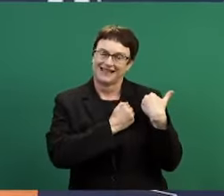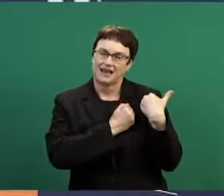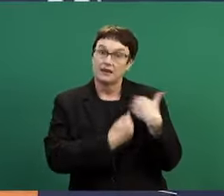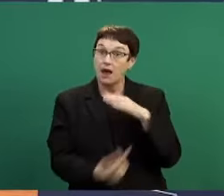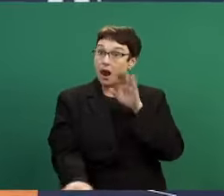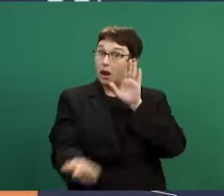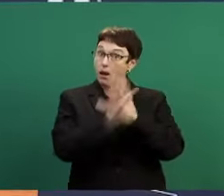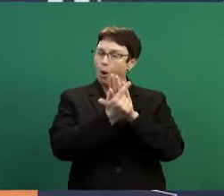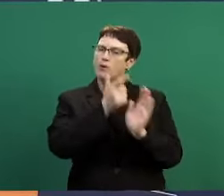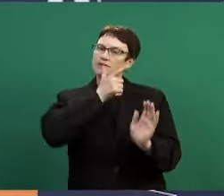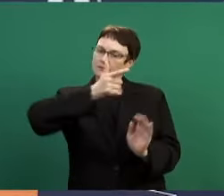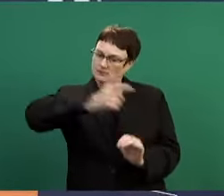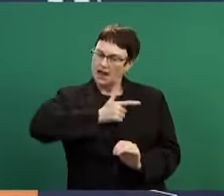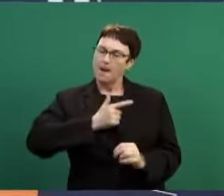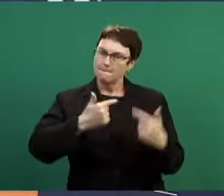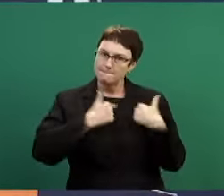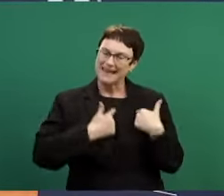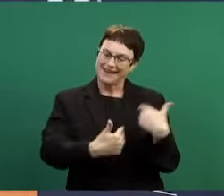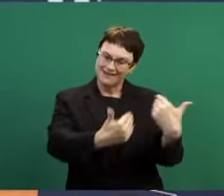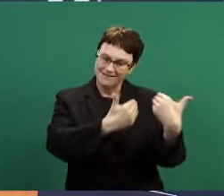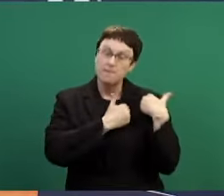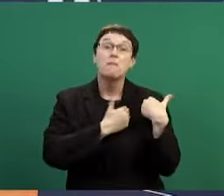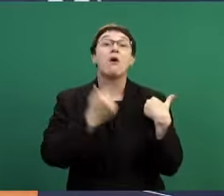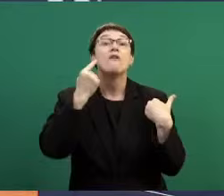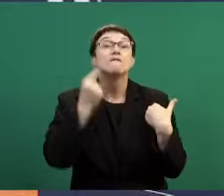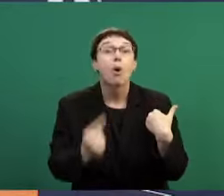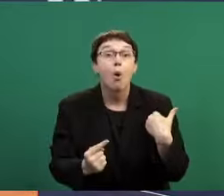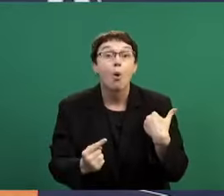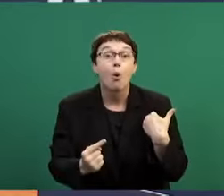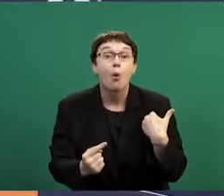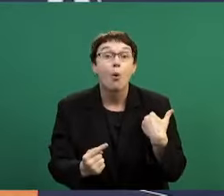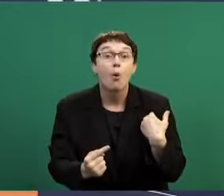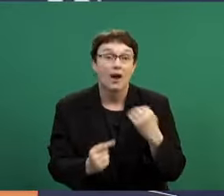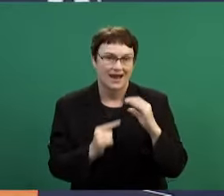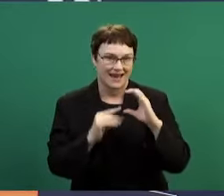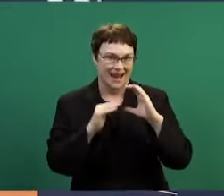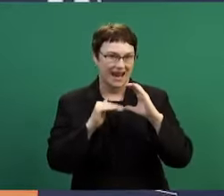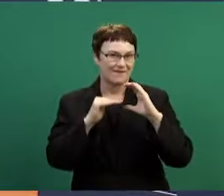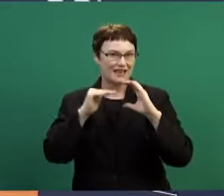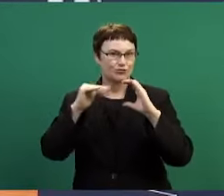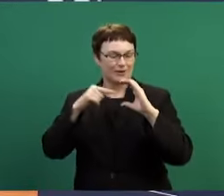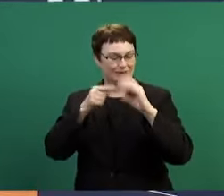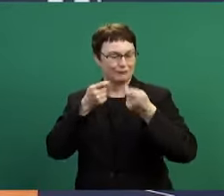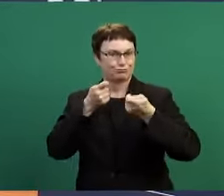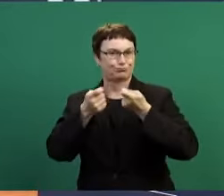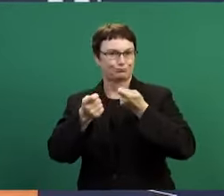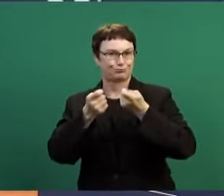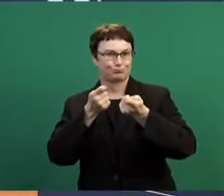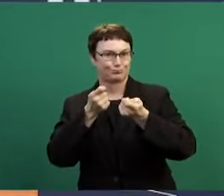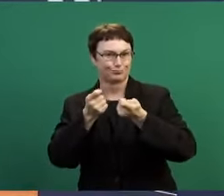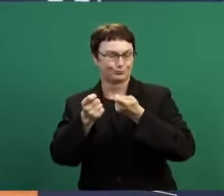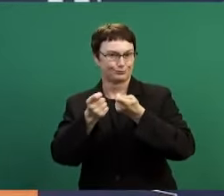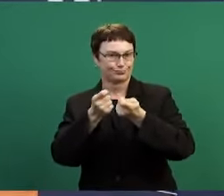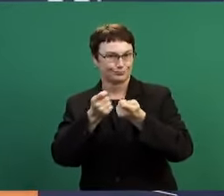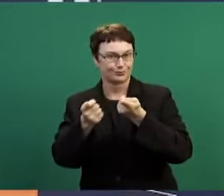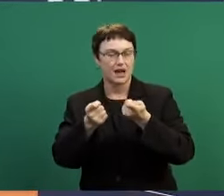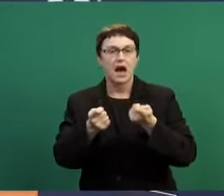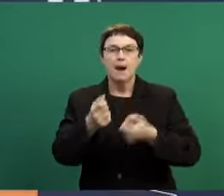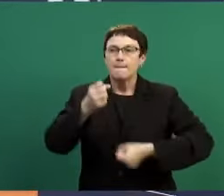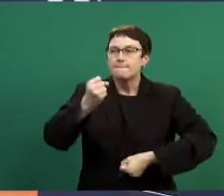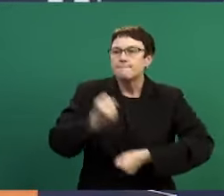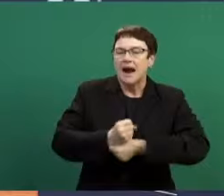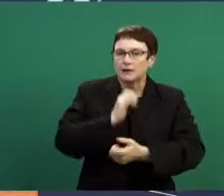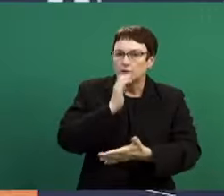to tackle inflation and bring price stability. And we have got to be seen to be acting in that